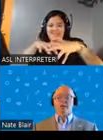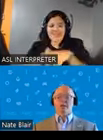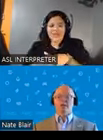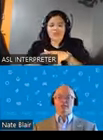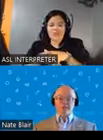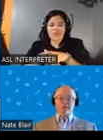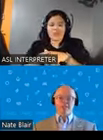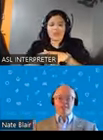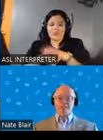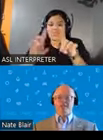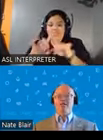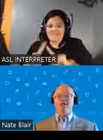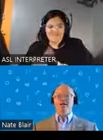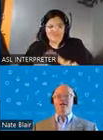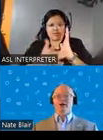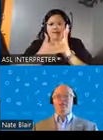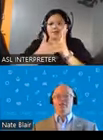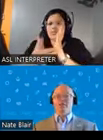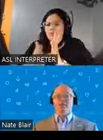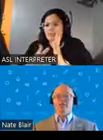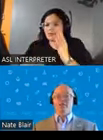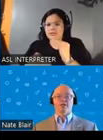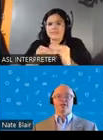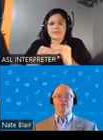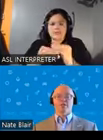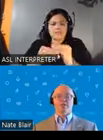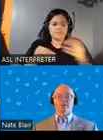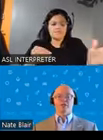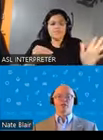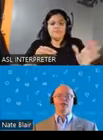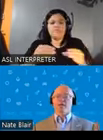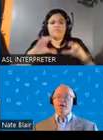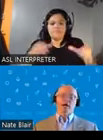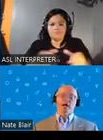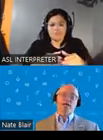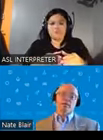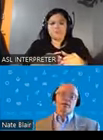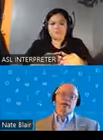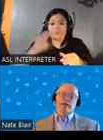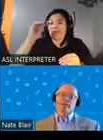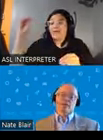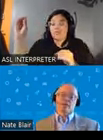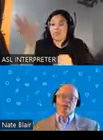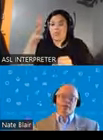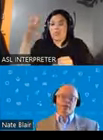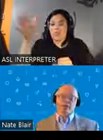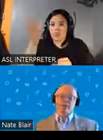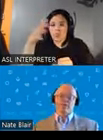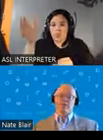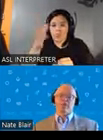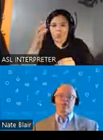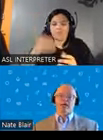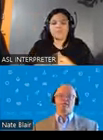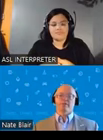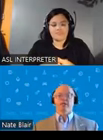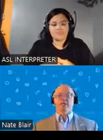of technologies in addition to this graphical representation of just PV and wind in our modeling. So I've seen that come